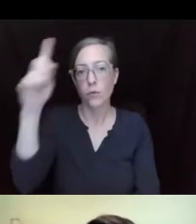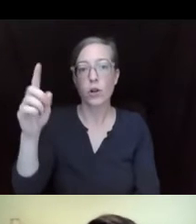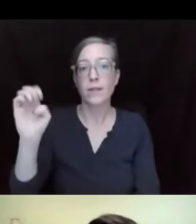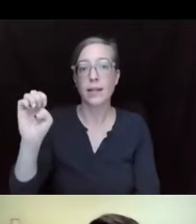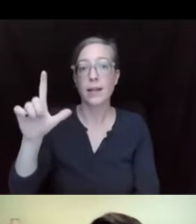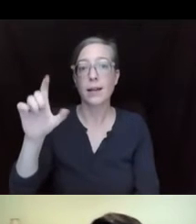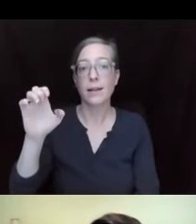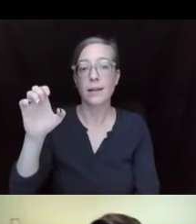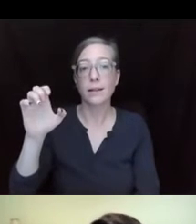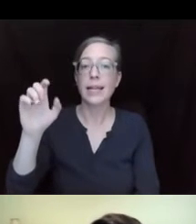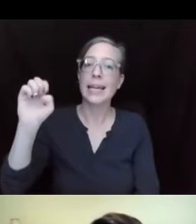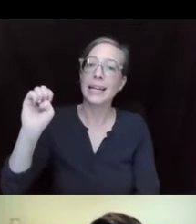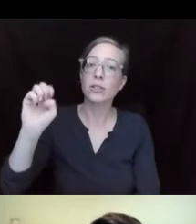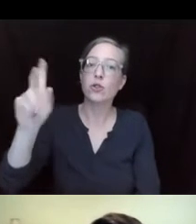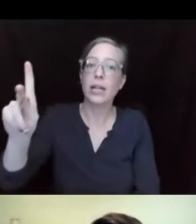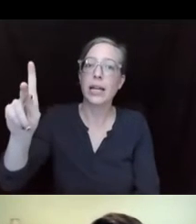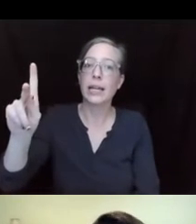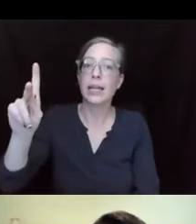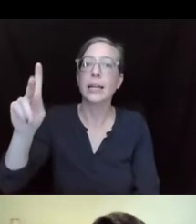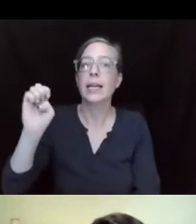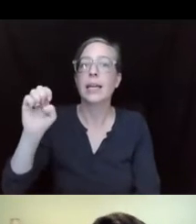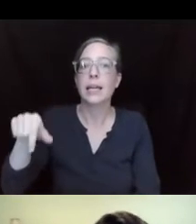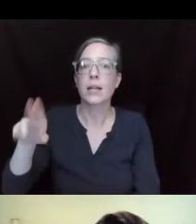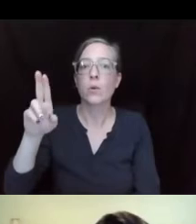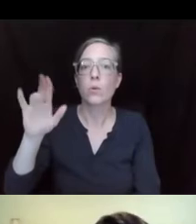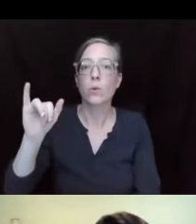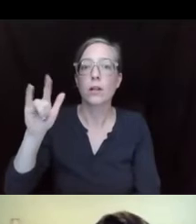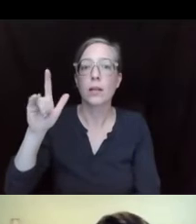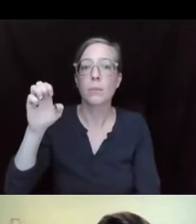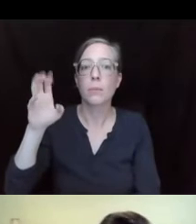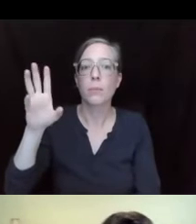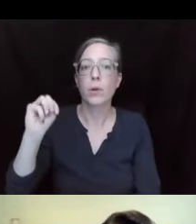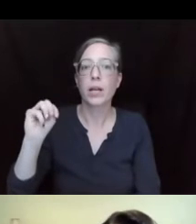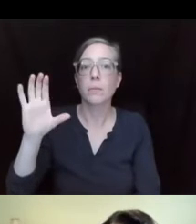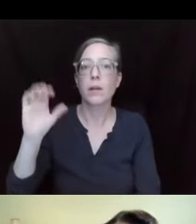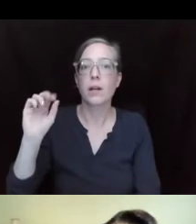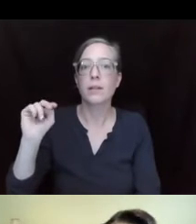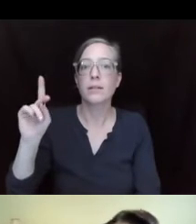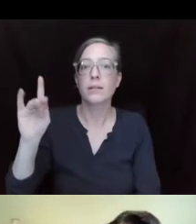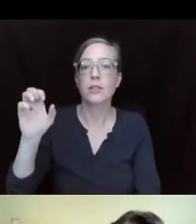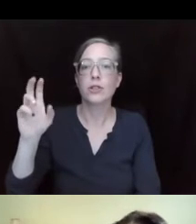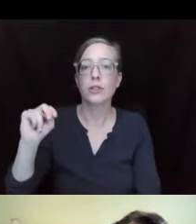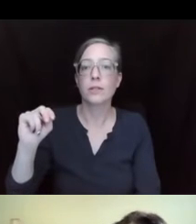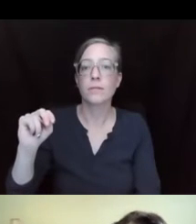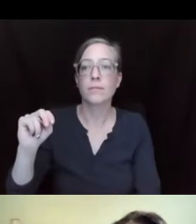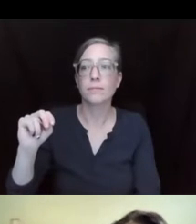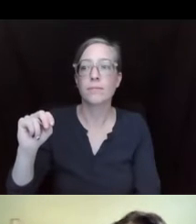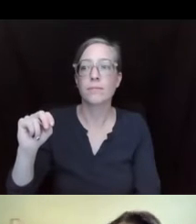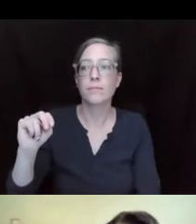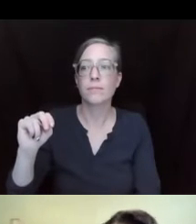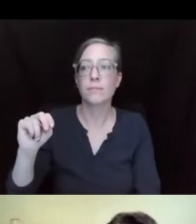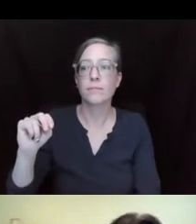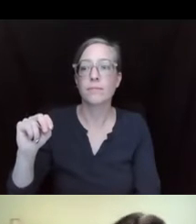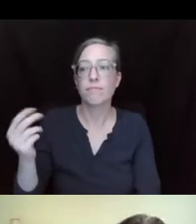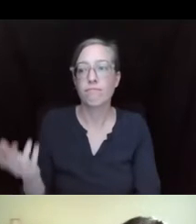we discovered that last year. These are our work from 2020. Somehow the pandemic worked for